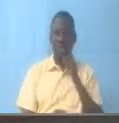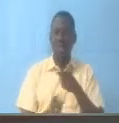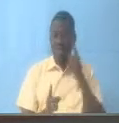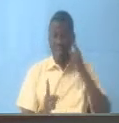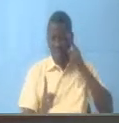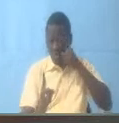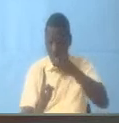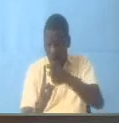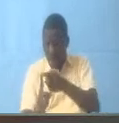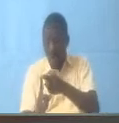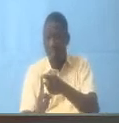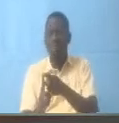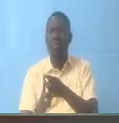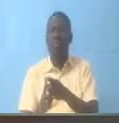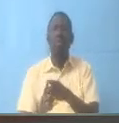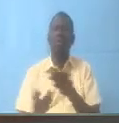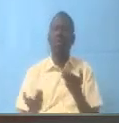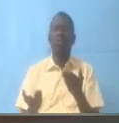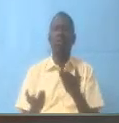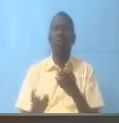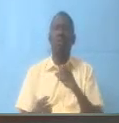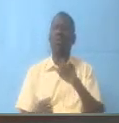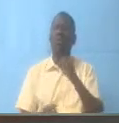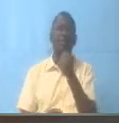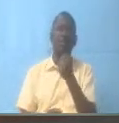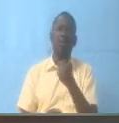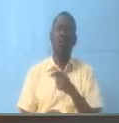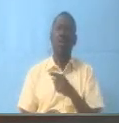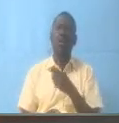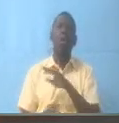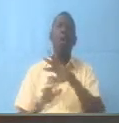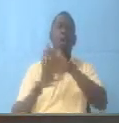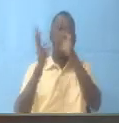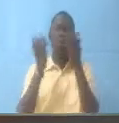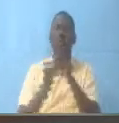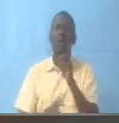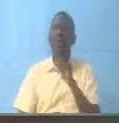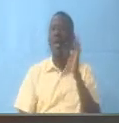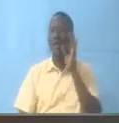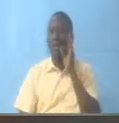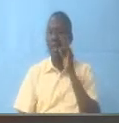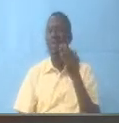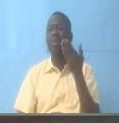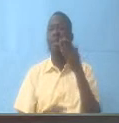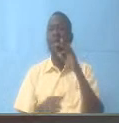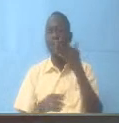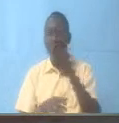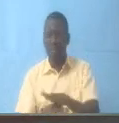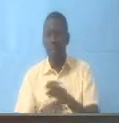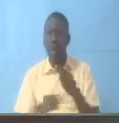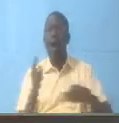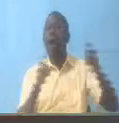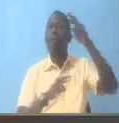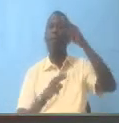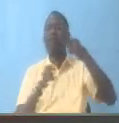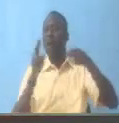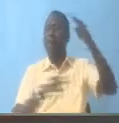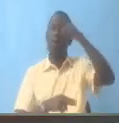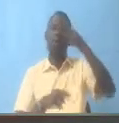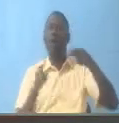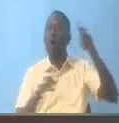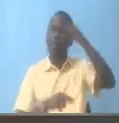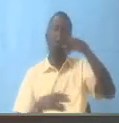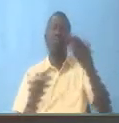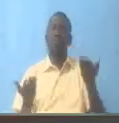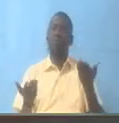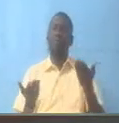above. Leral bu wér boobu nga xam ne nii moom lañ doon séntu pour mun koo gàcce kenn loolu nag nekkoon na loo xam ne nii